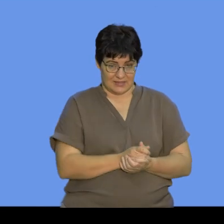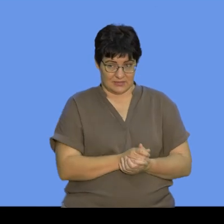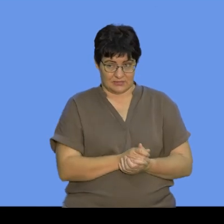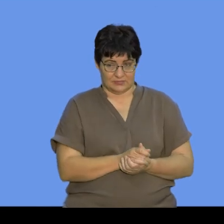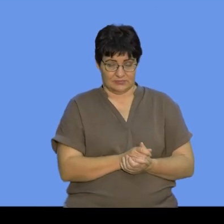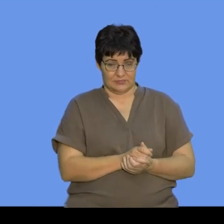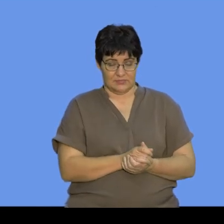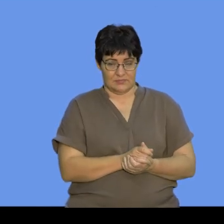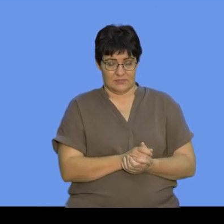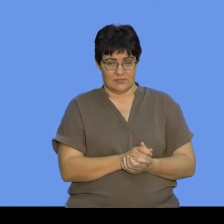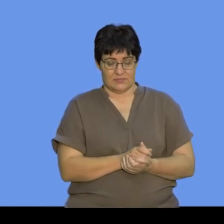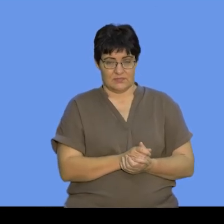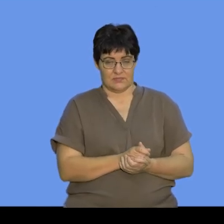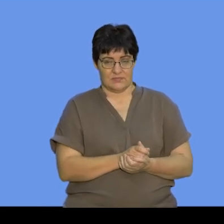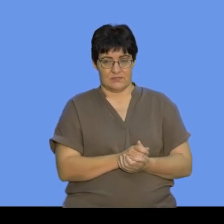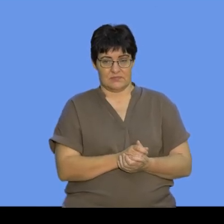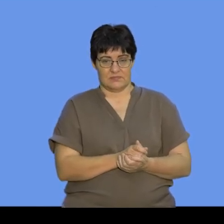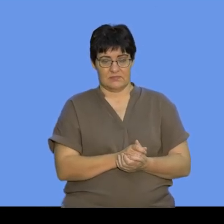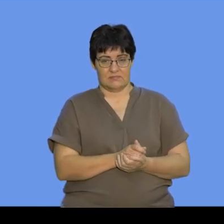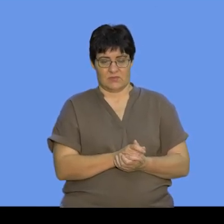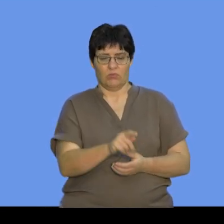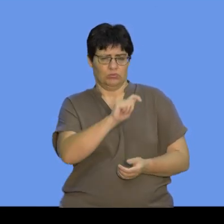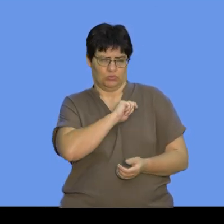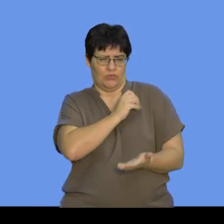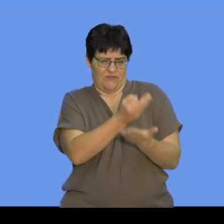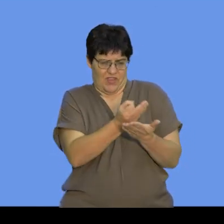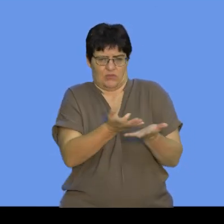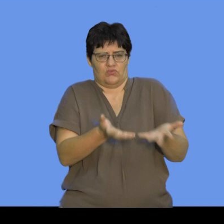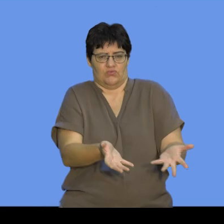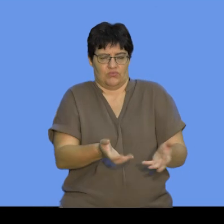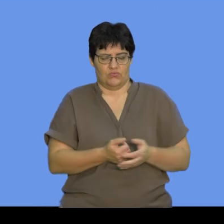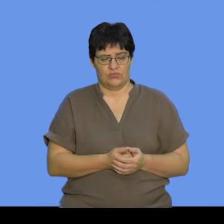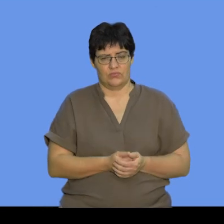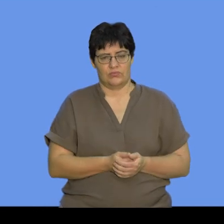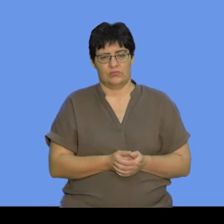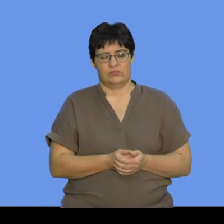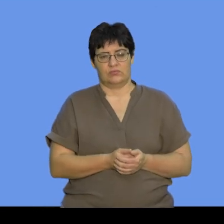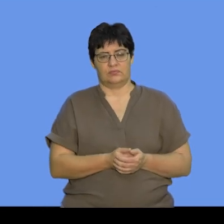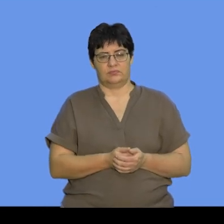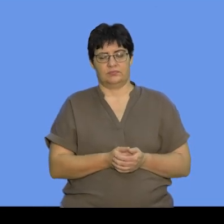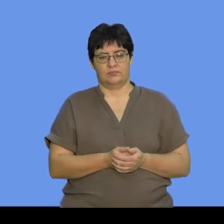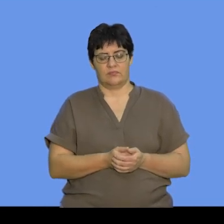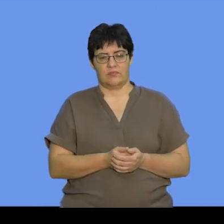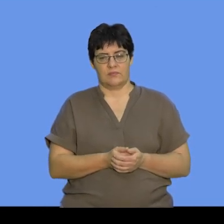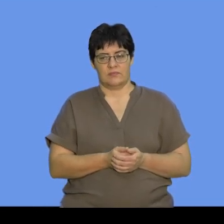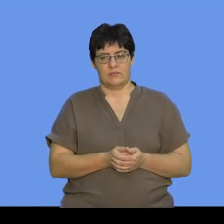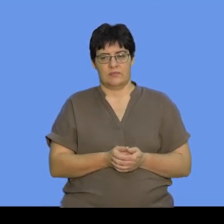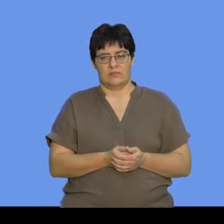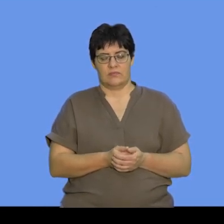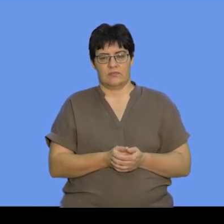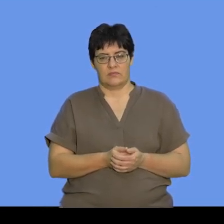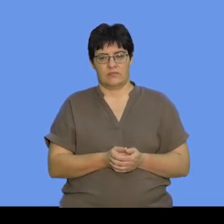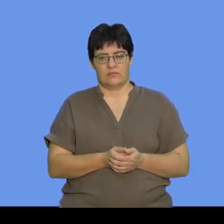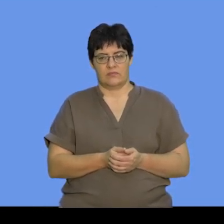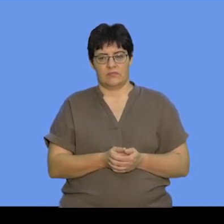pure substances, okay? That's a fact, okay? So elements and compounds are actually pure